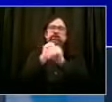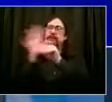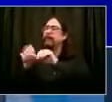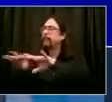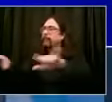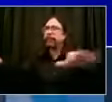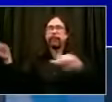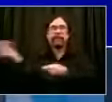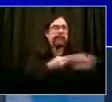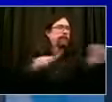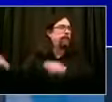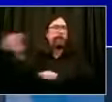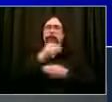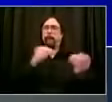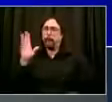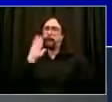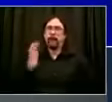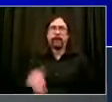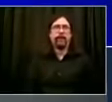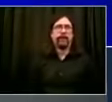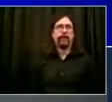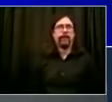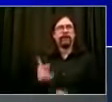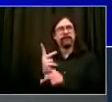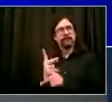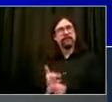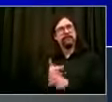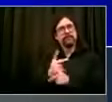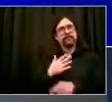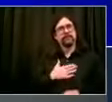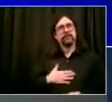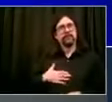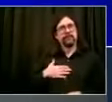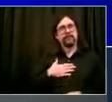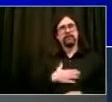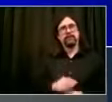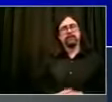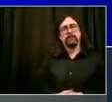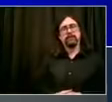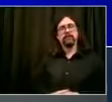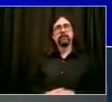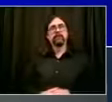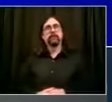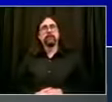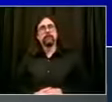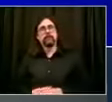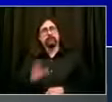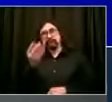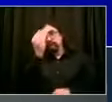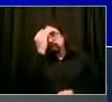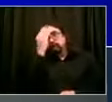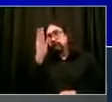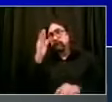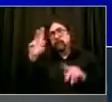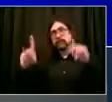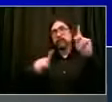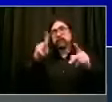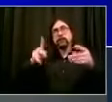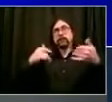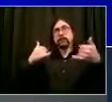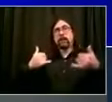there. Effective immediately, all travelers, literally every single traveler coming in from the United Kingdom will receive a Department of Health commissioner's